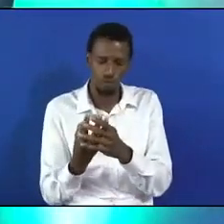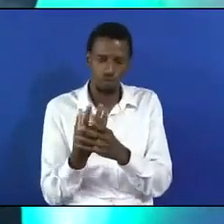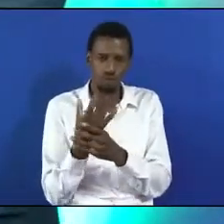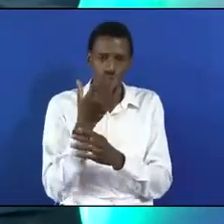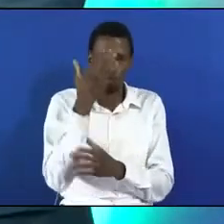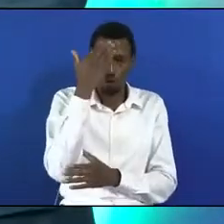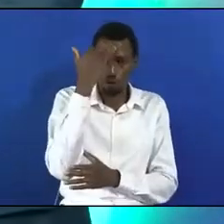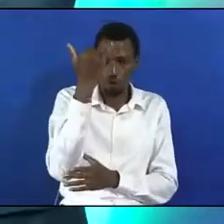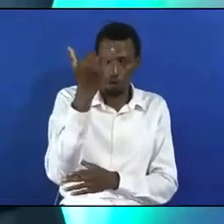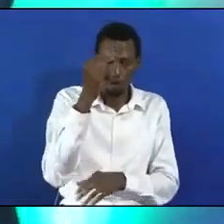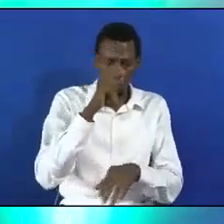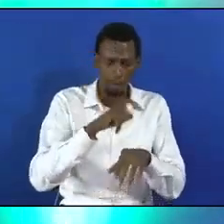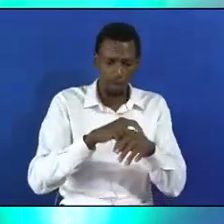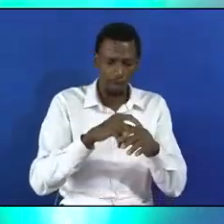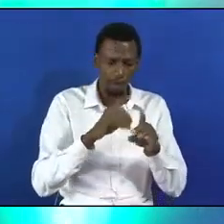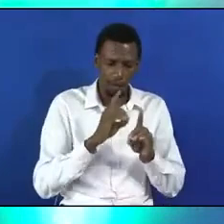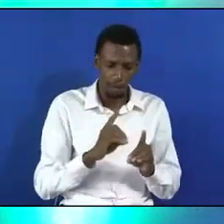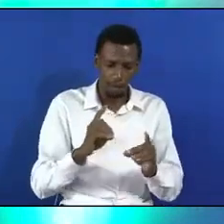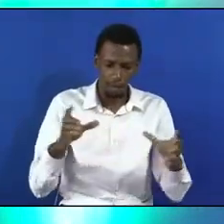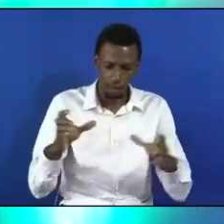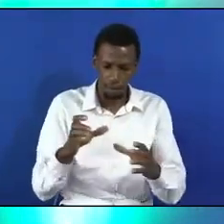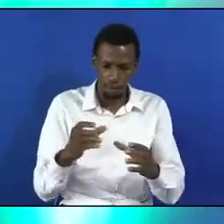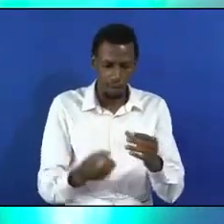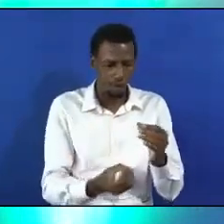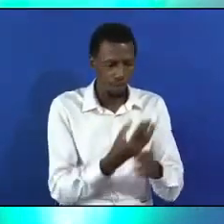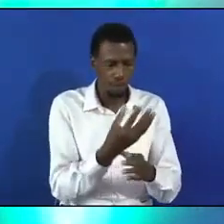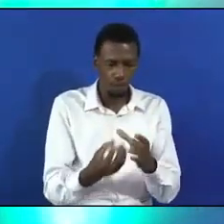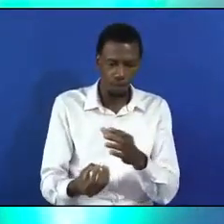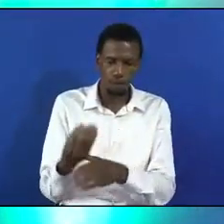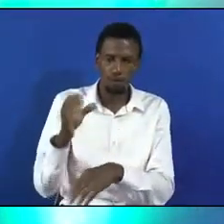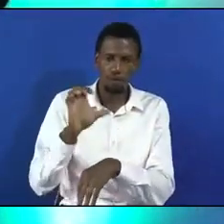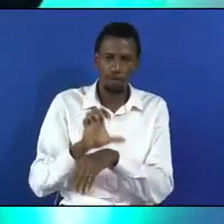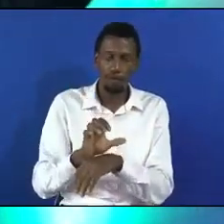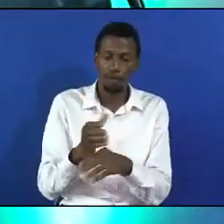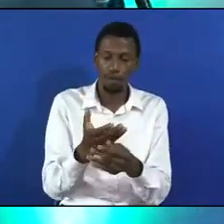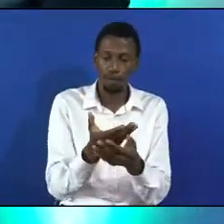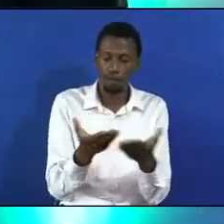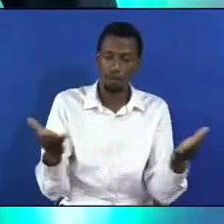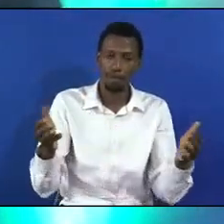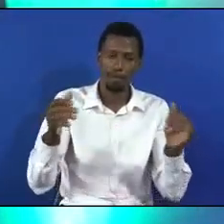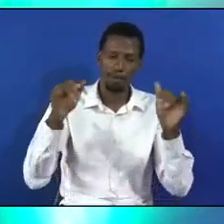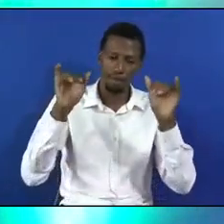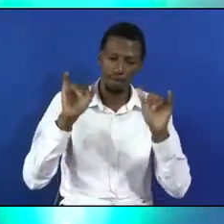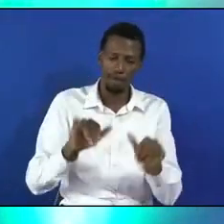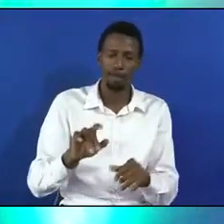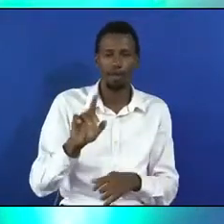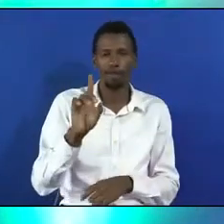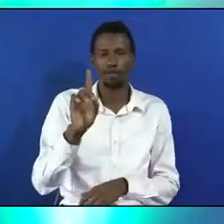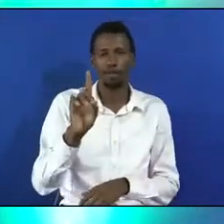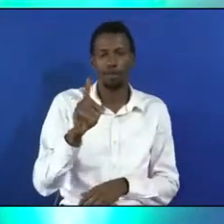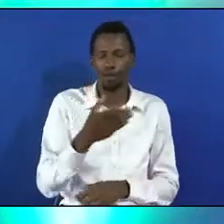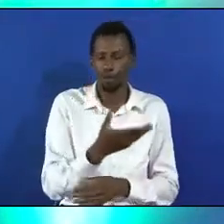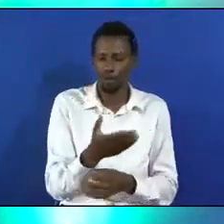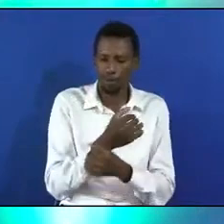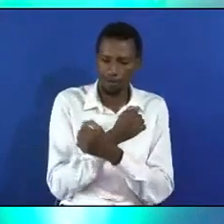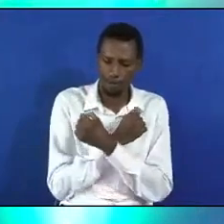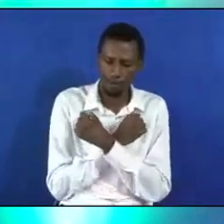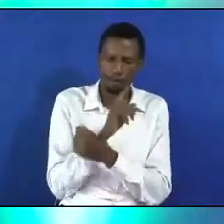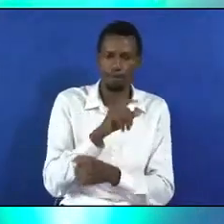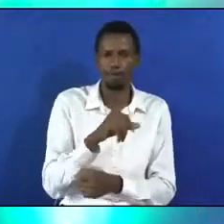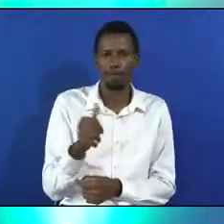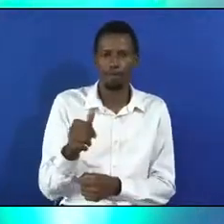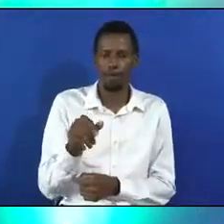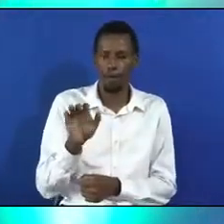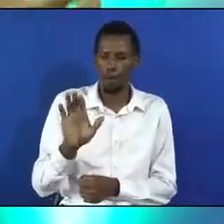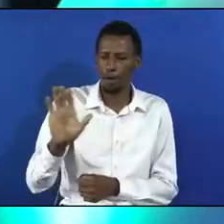when they brought up churches, those churches and the believers remained as one. They loved one another. They sold